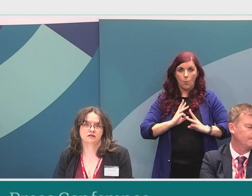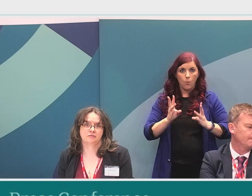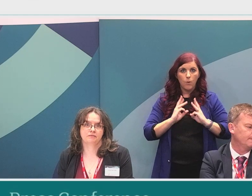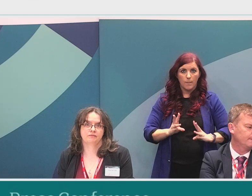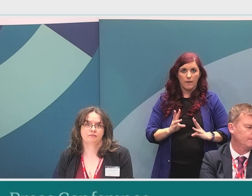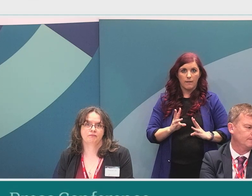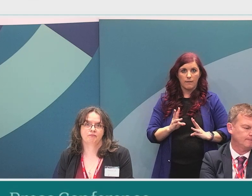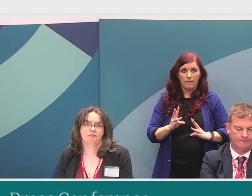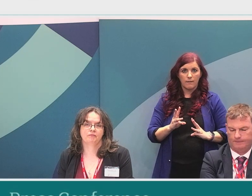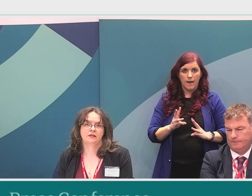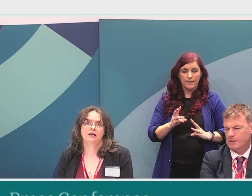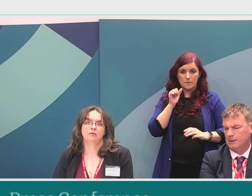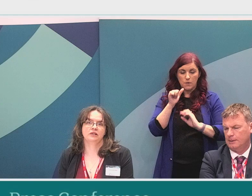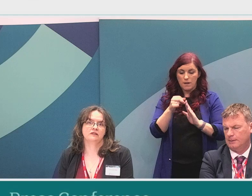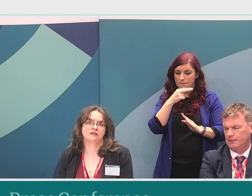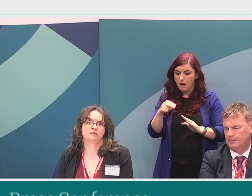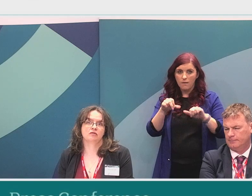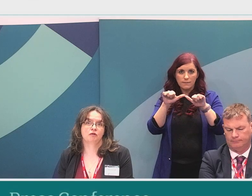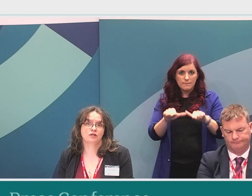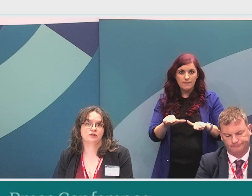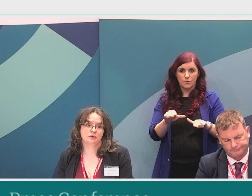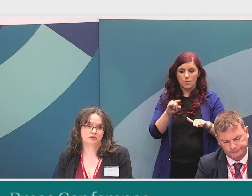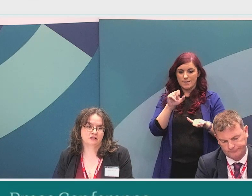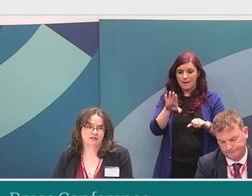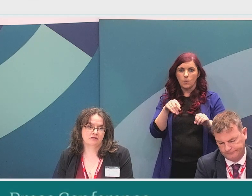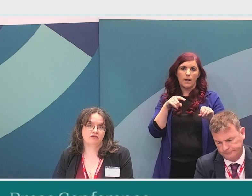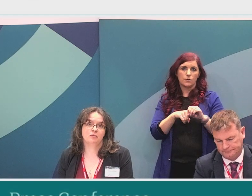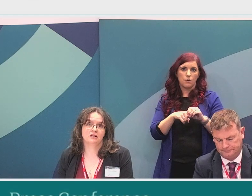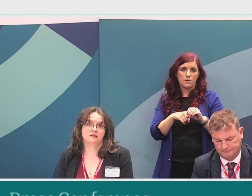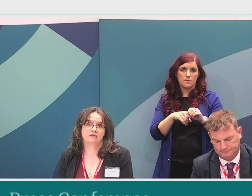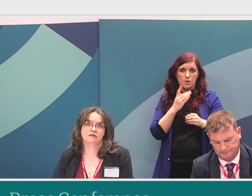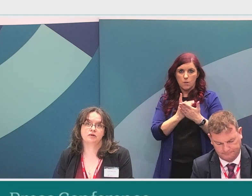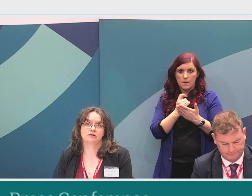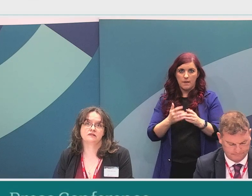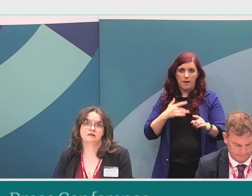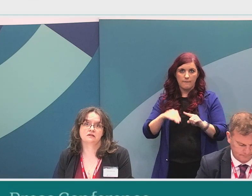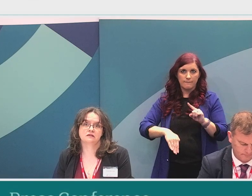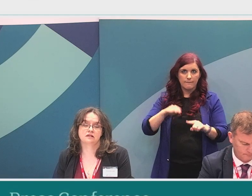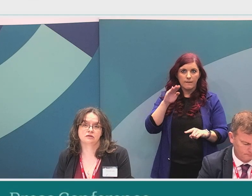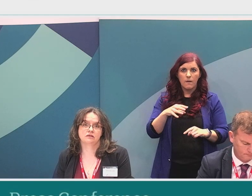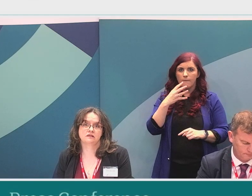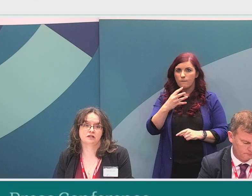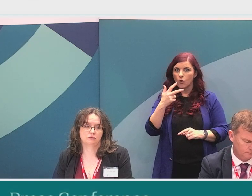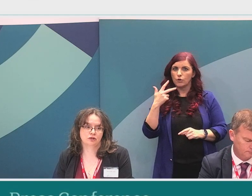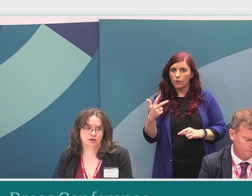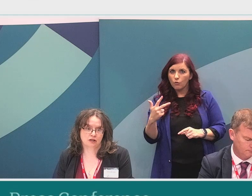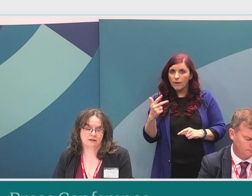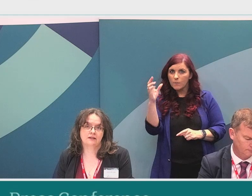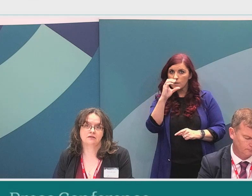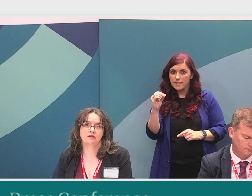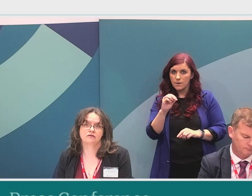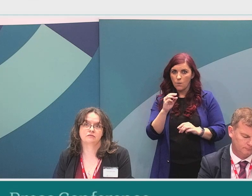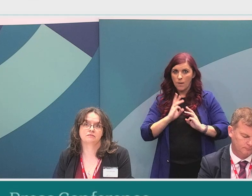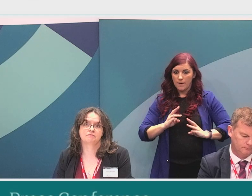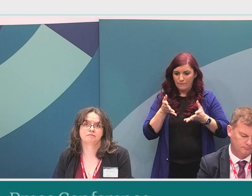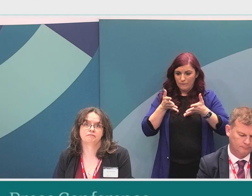lifetime. And we can see as well 43% of females have experienced non-consensual sexual touching in their